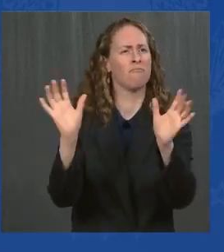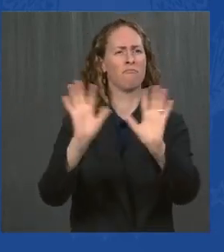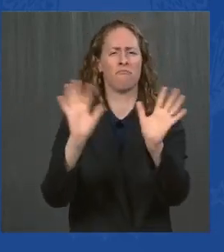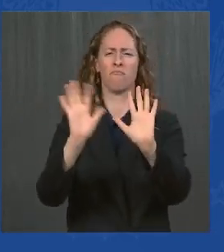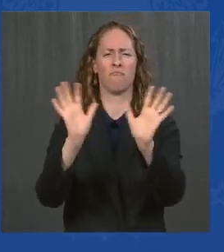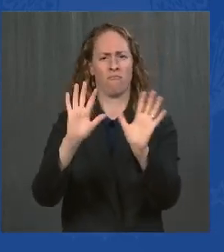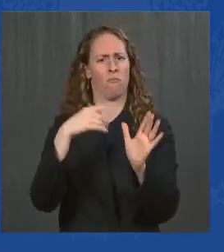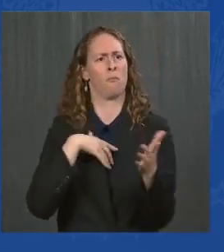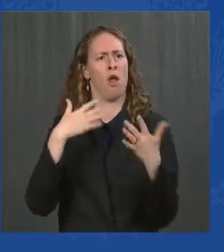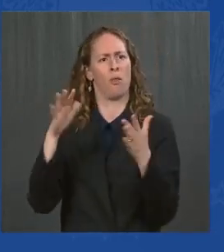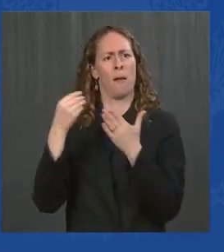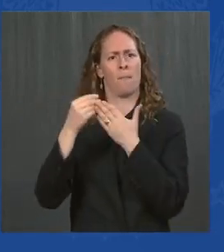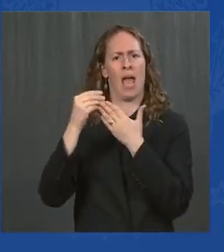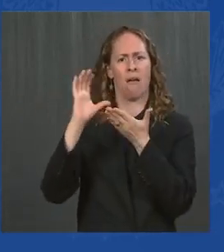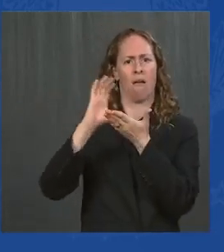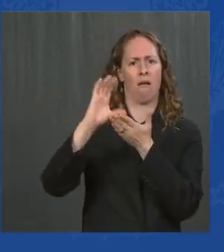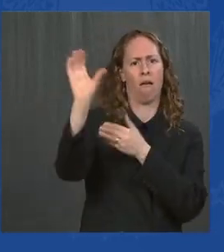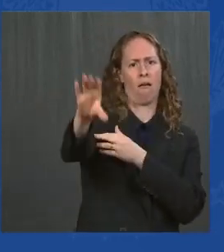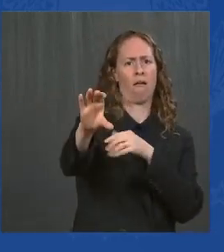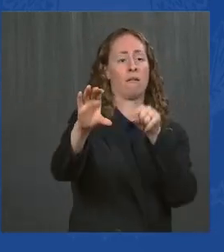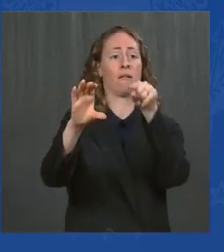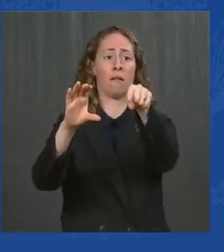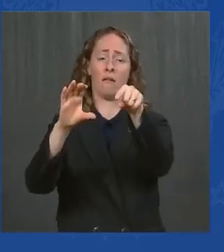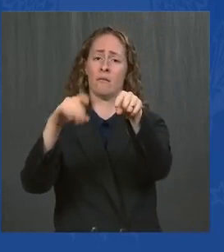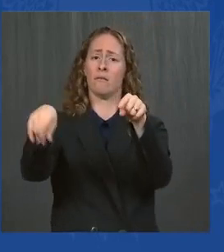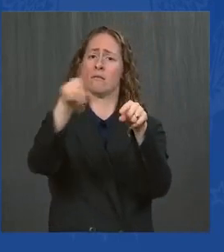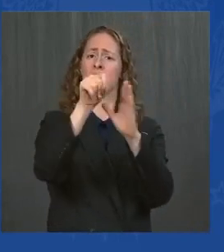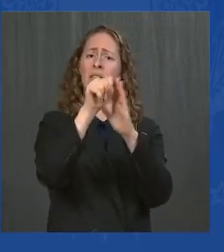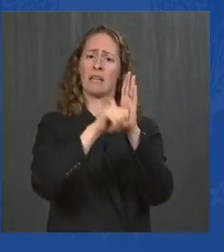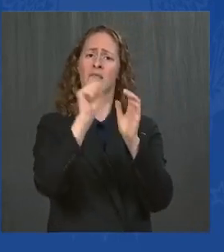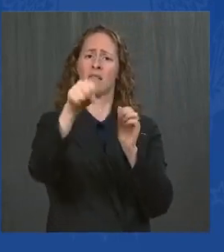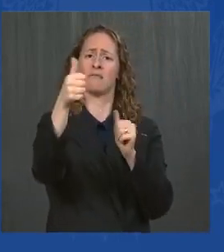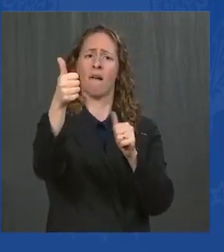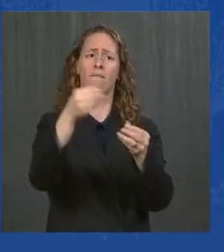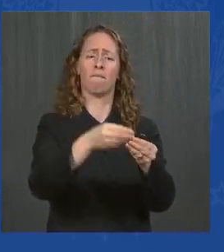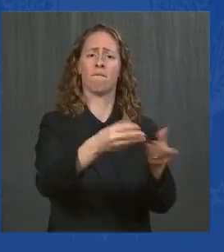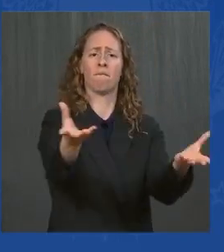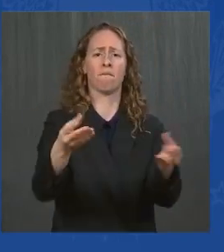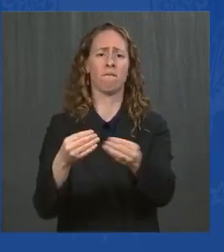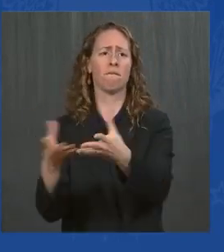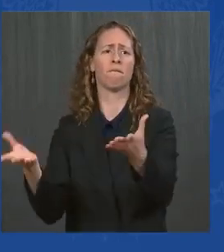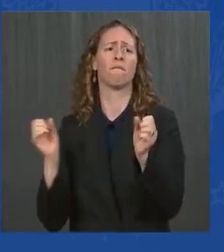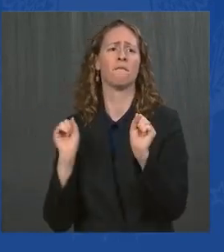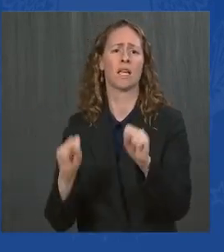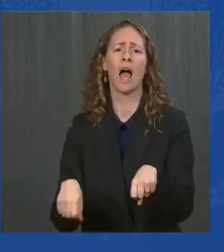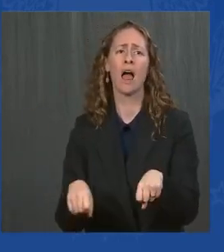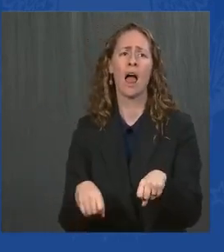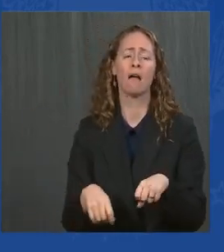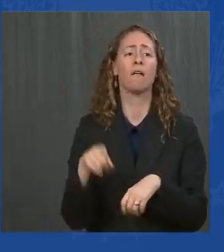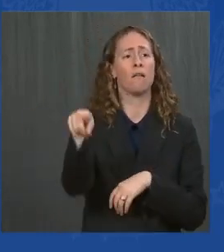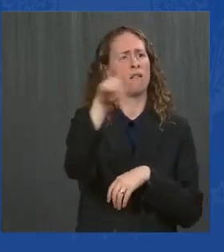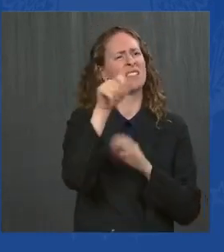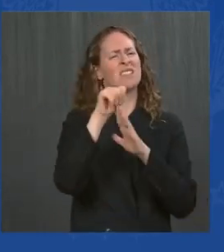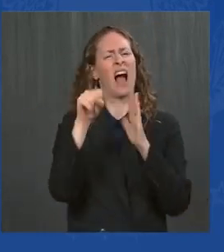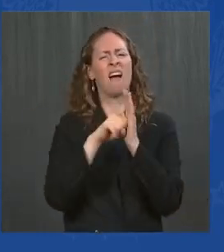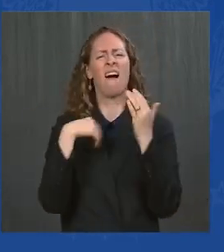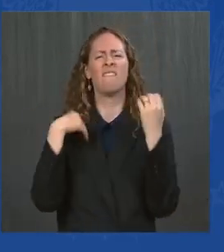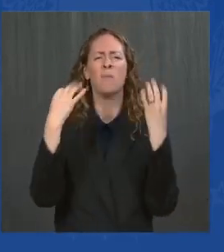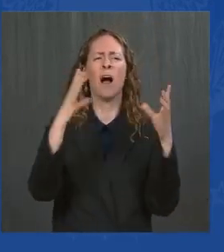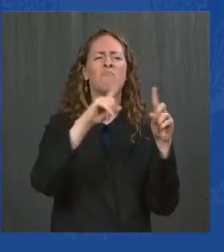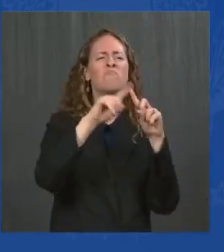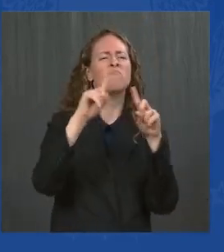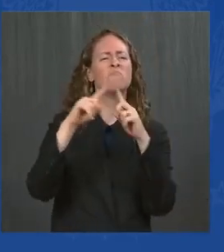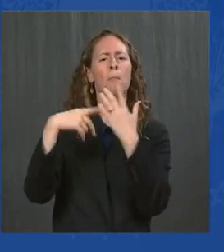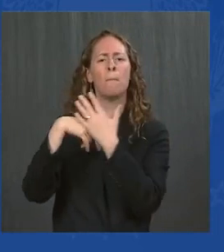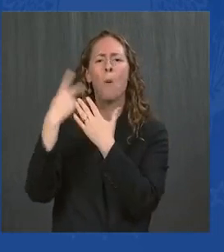to do that. States continue to have access to a wide array of support, like help for schools that are